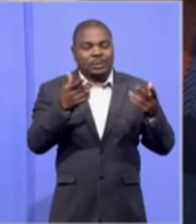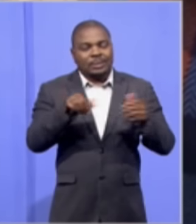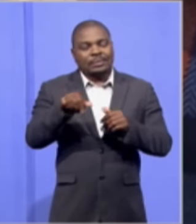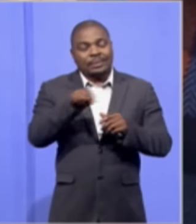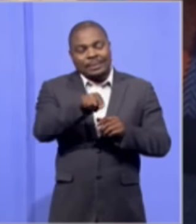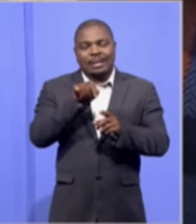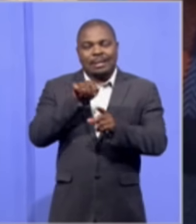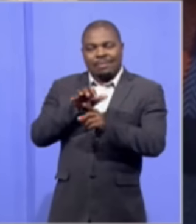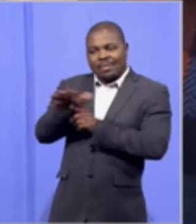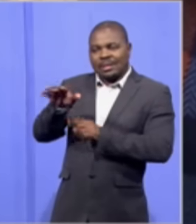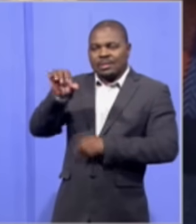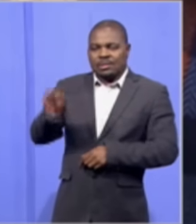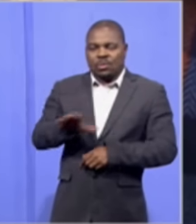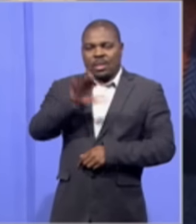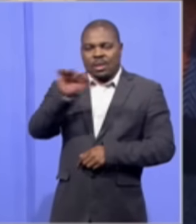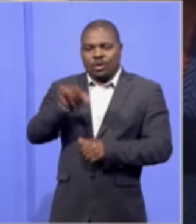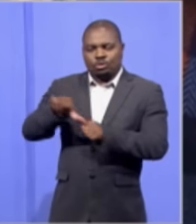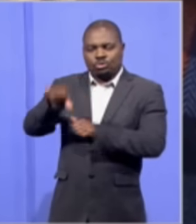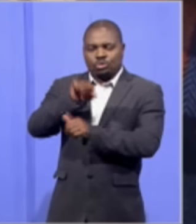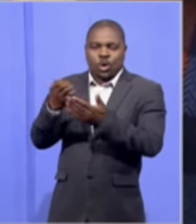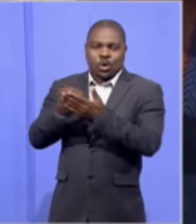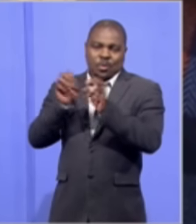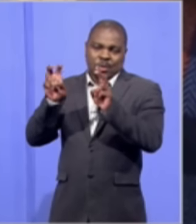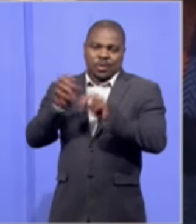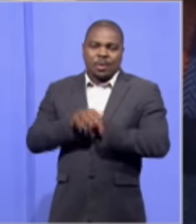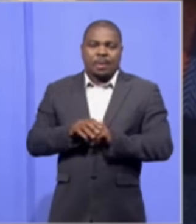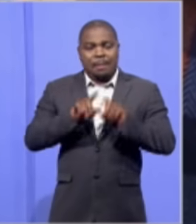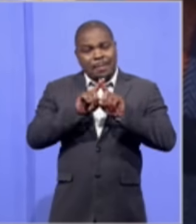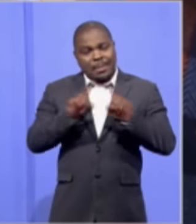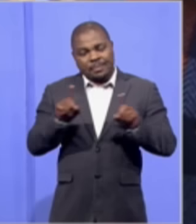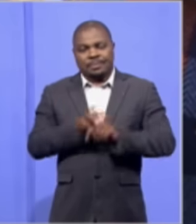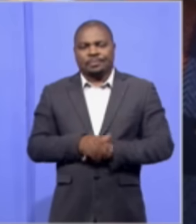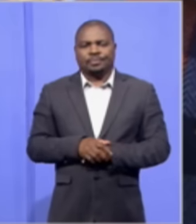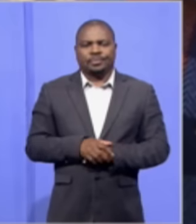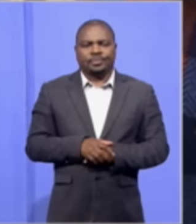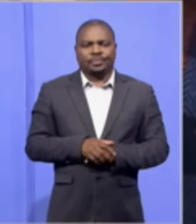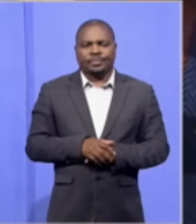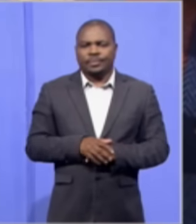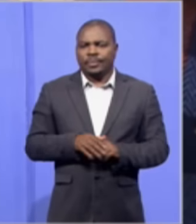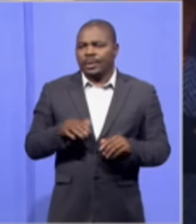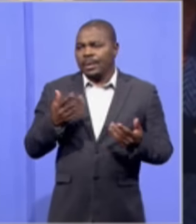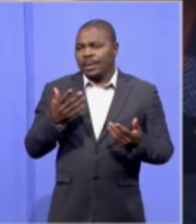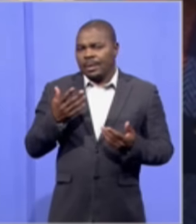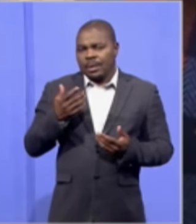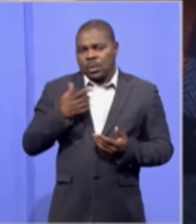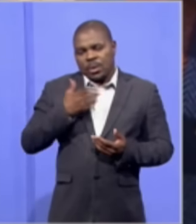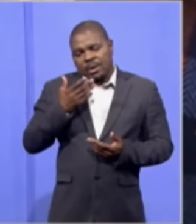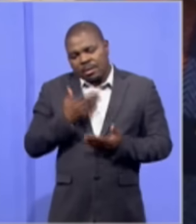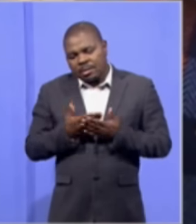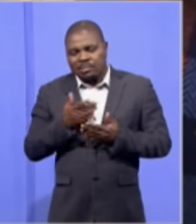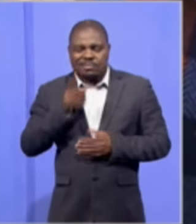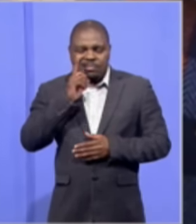socio-economic in nature. But at the same time, how can we work to rekindle and build our